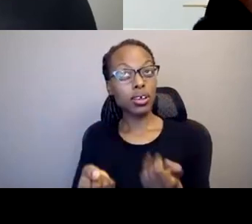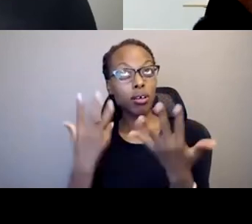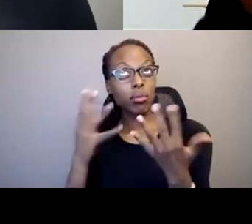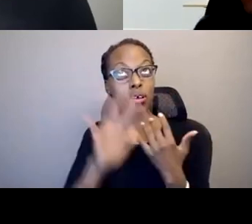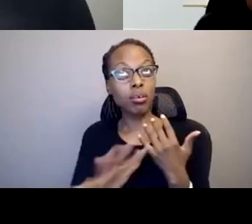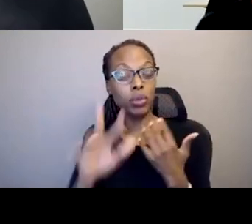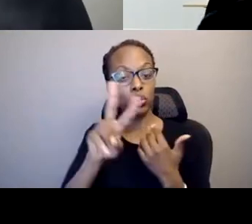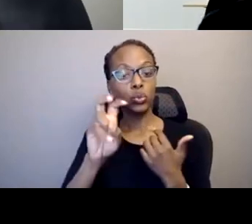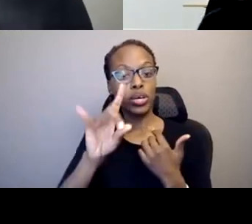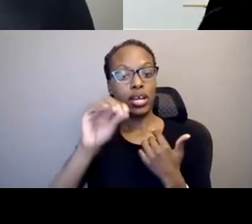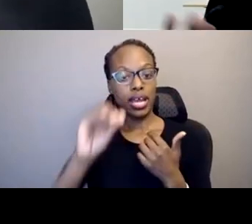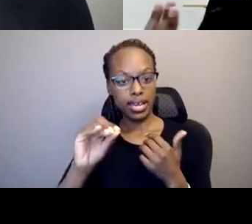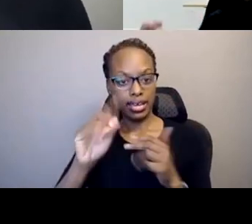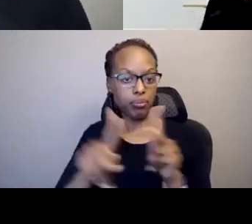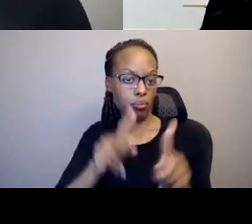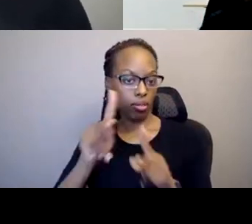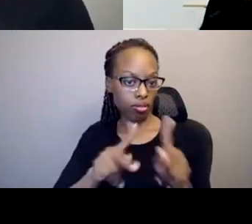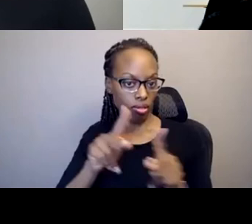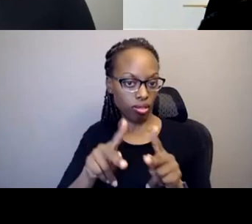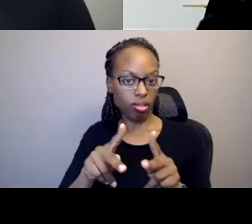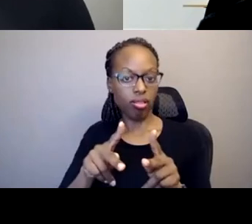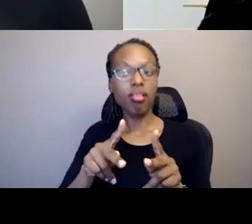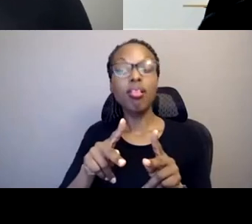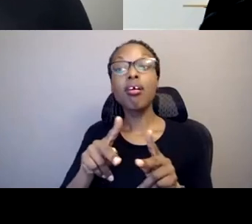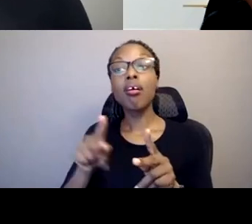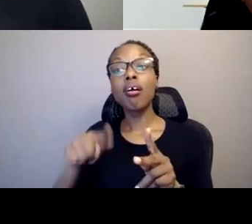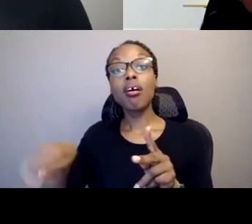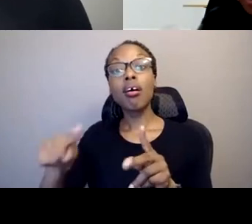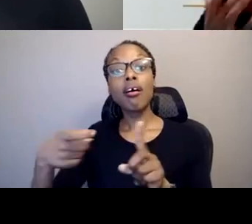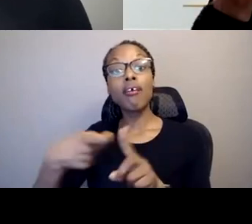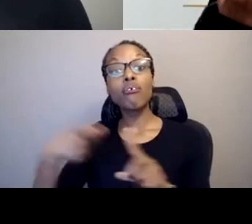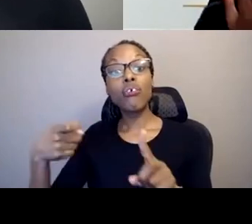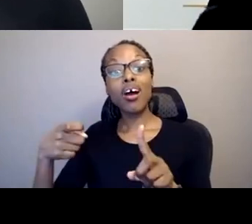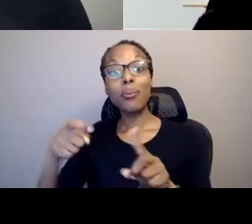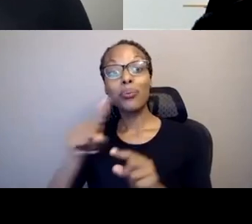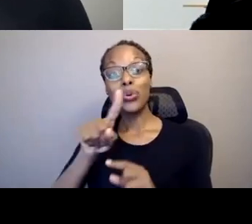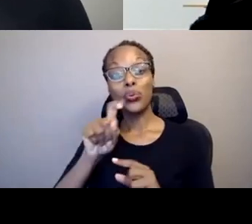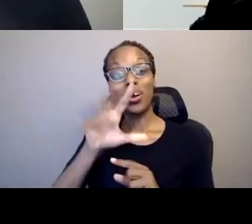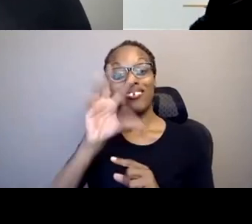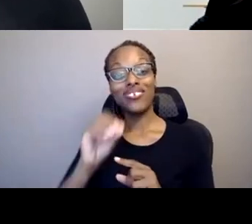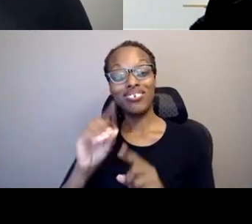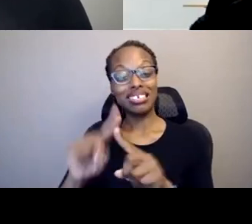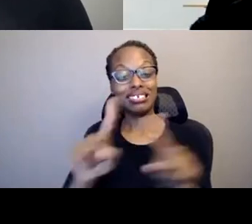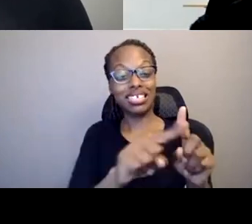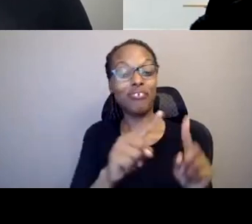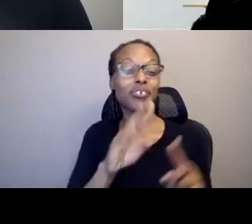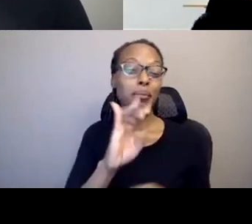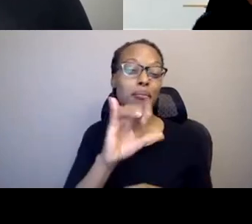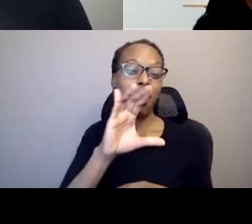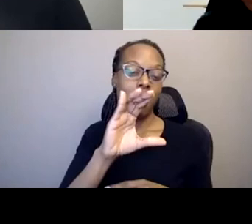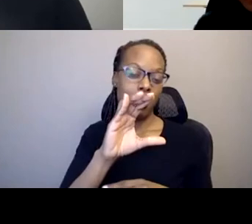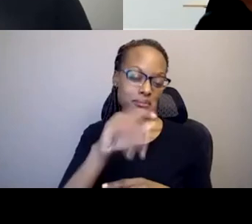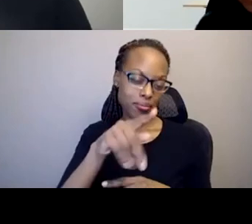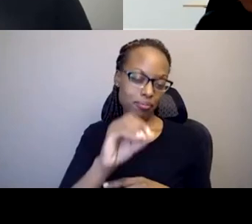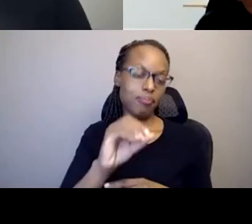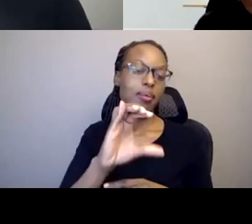280 people representing upwards of 150 BIPOC arts and cultural organizations in New York City. We also